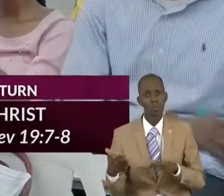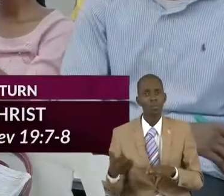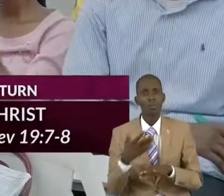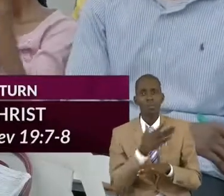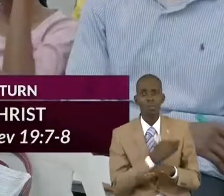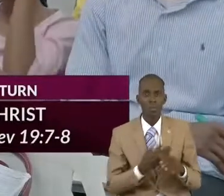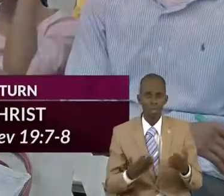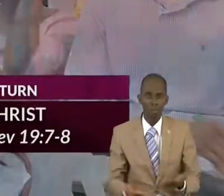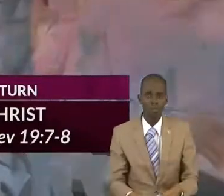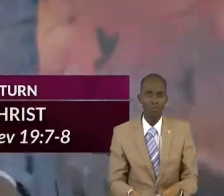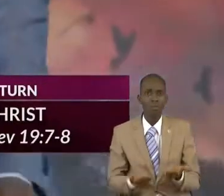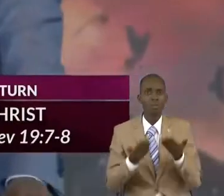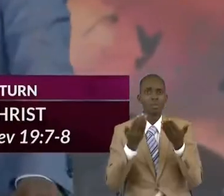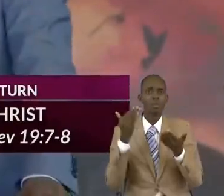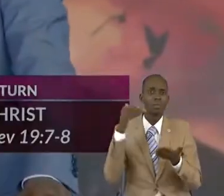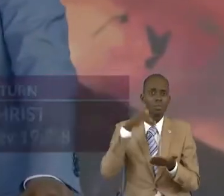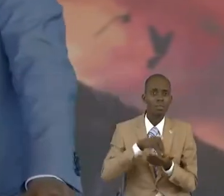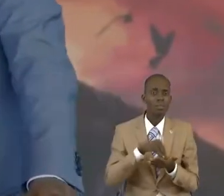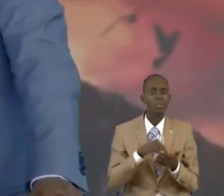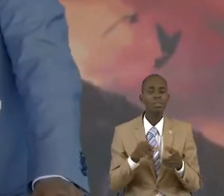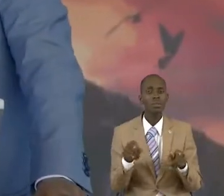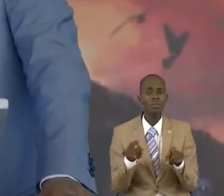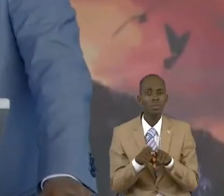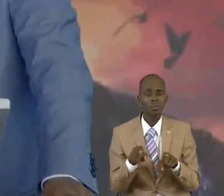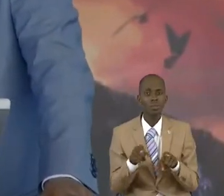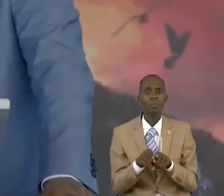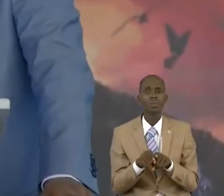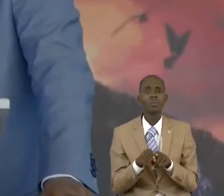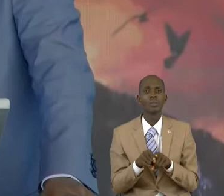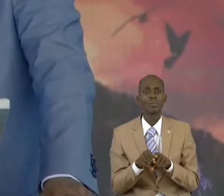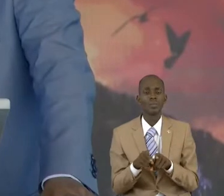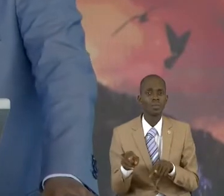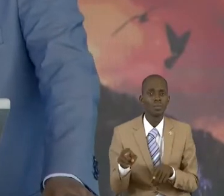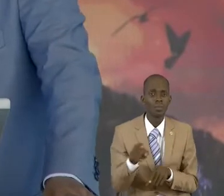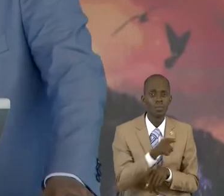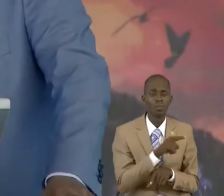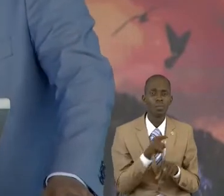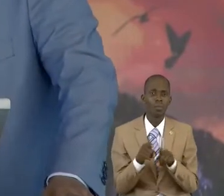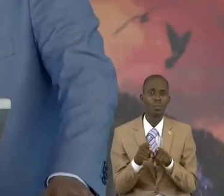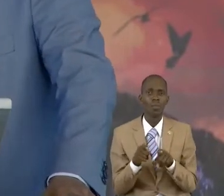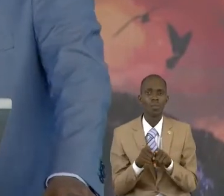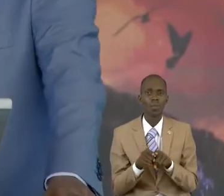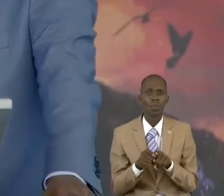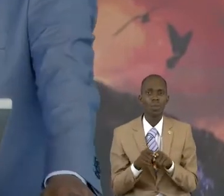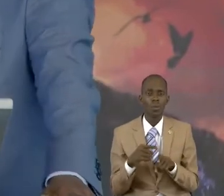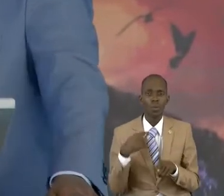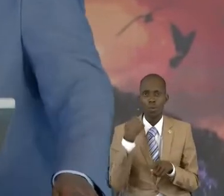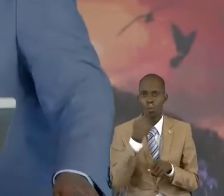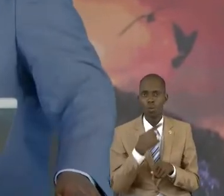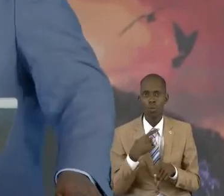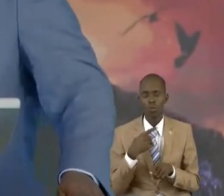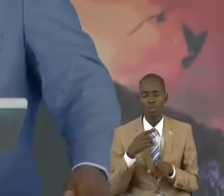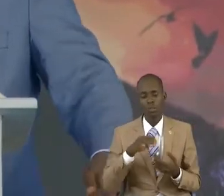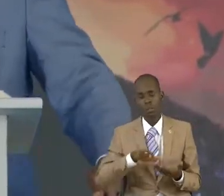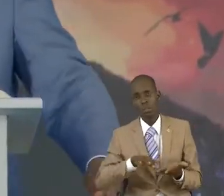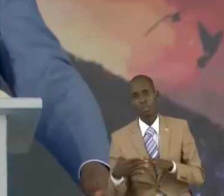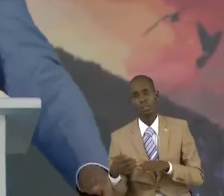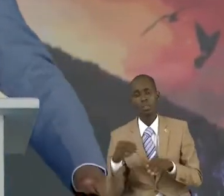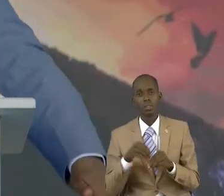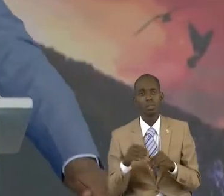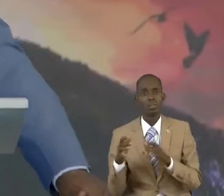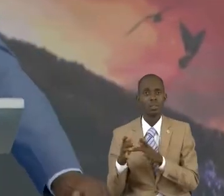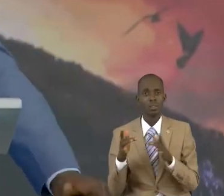again, even so them also which sleep in Jesus will